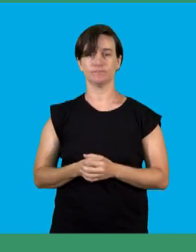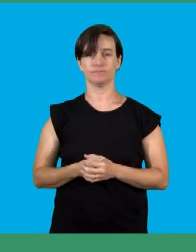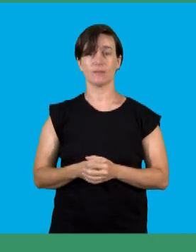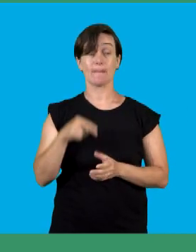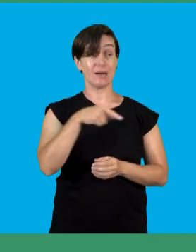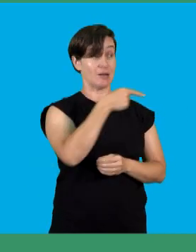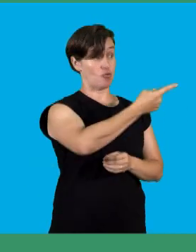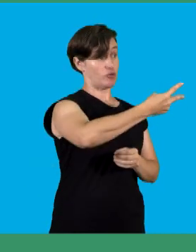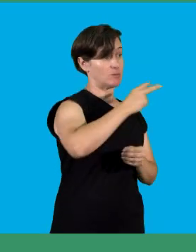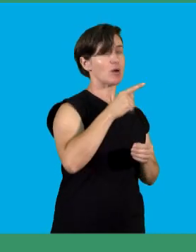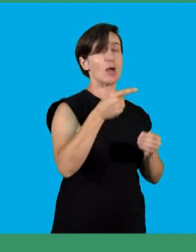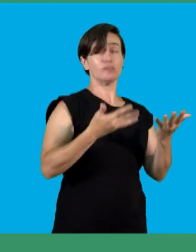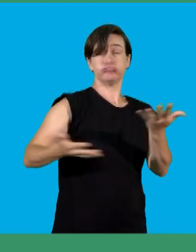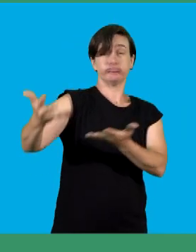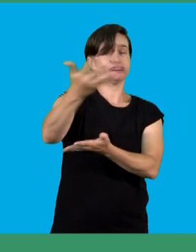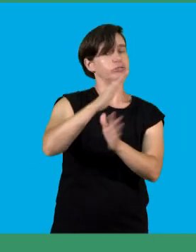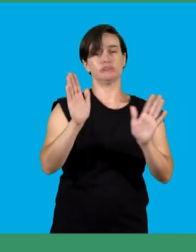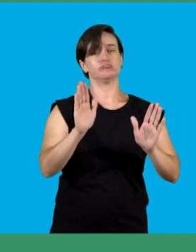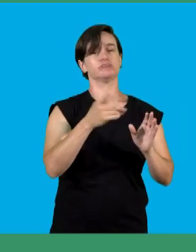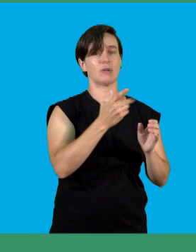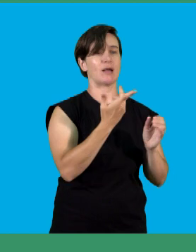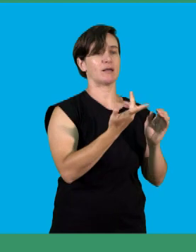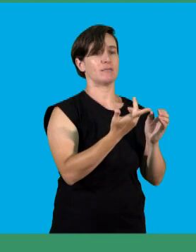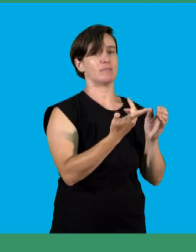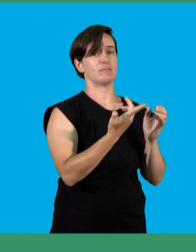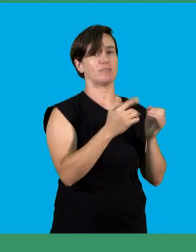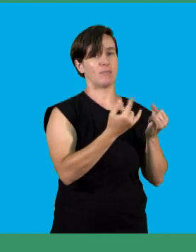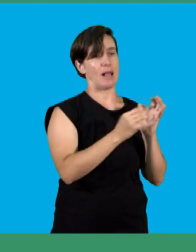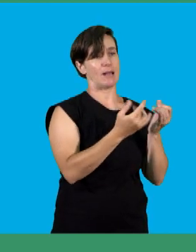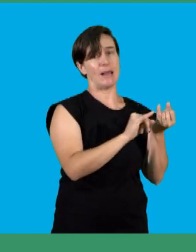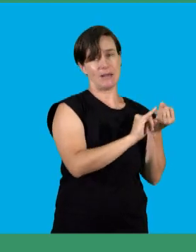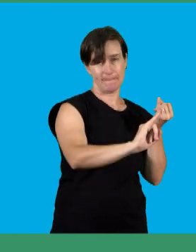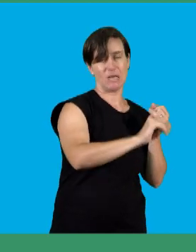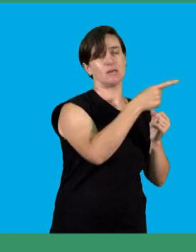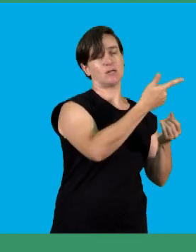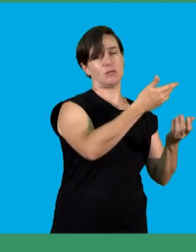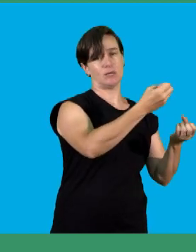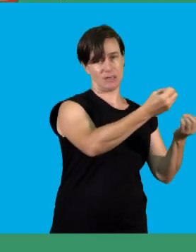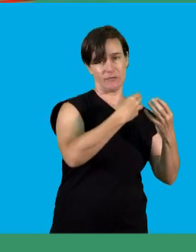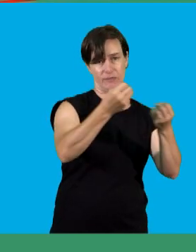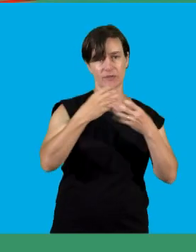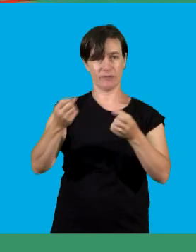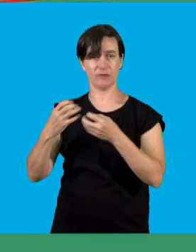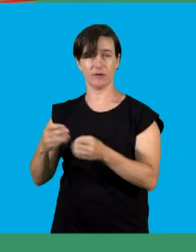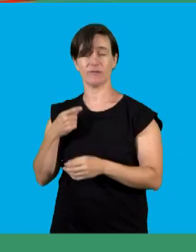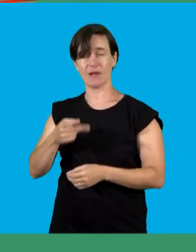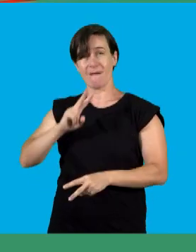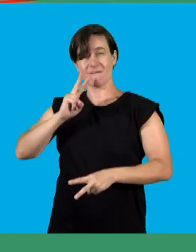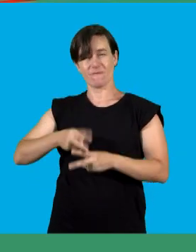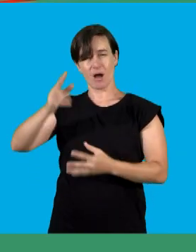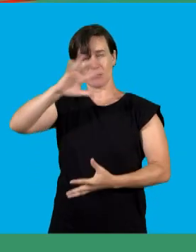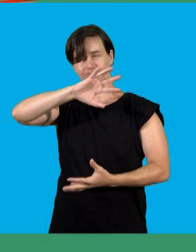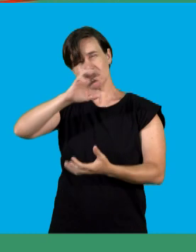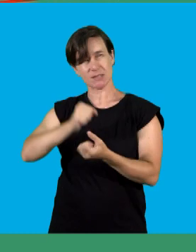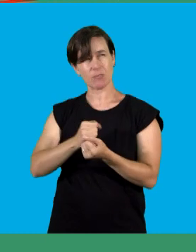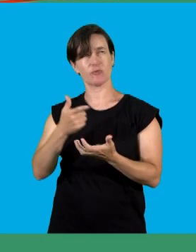respond individually, which is good, a final summary and feedback reports are prepared. If you're not happy, we're going to take it back